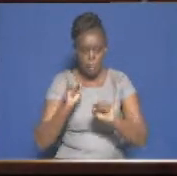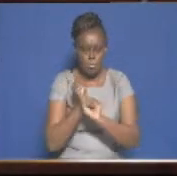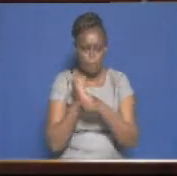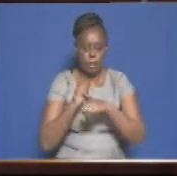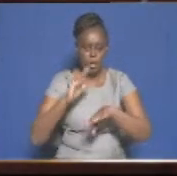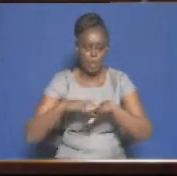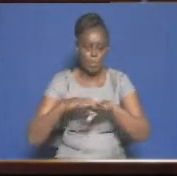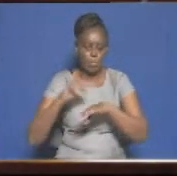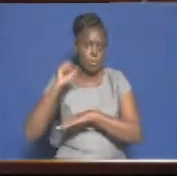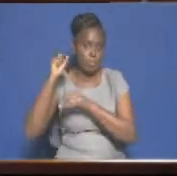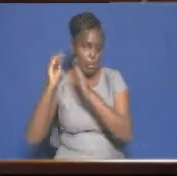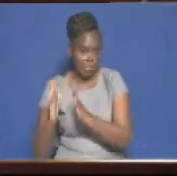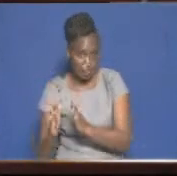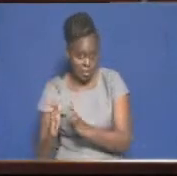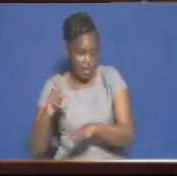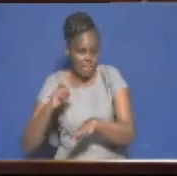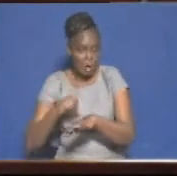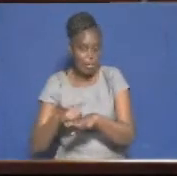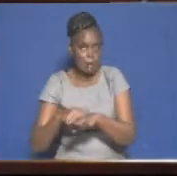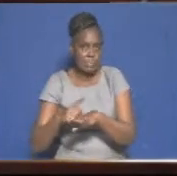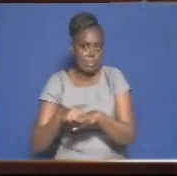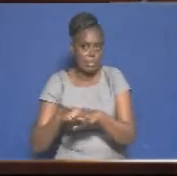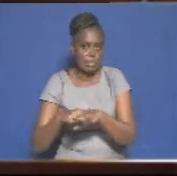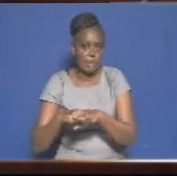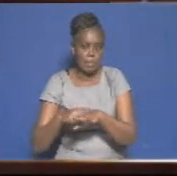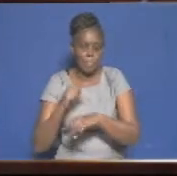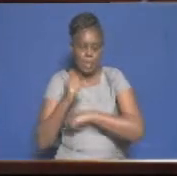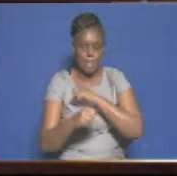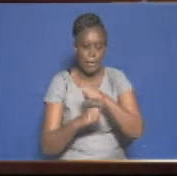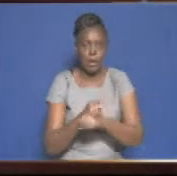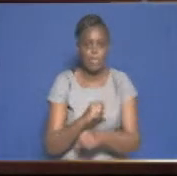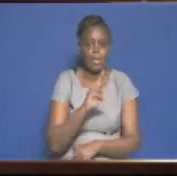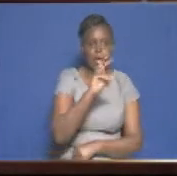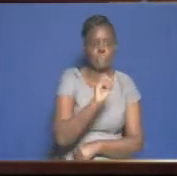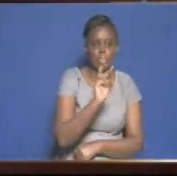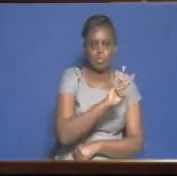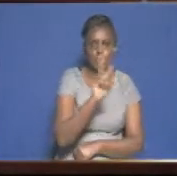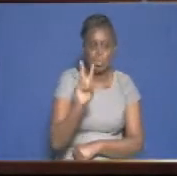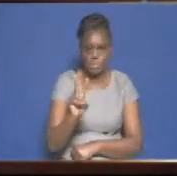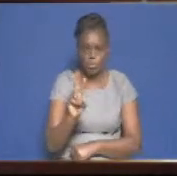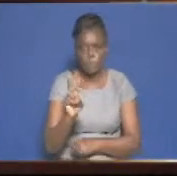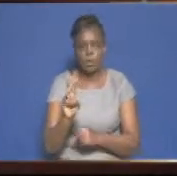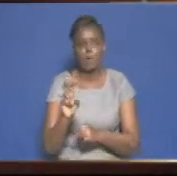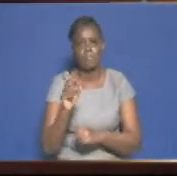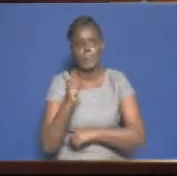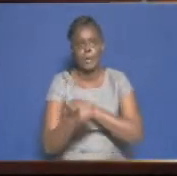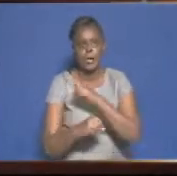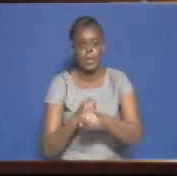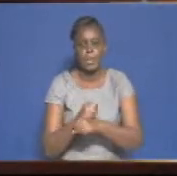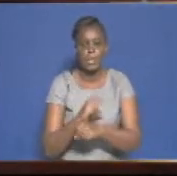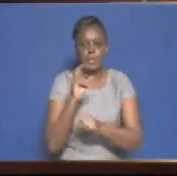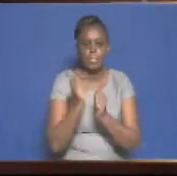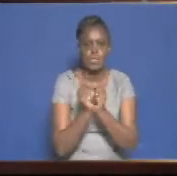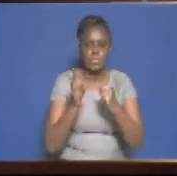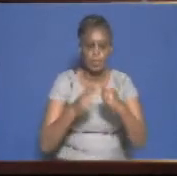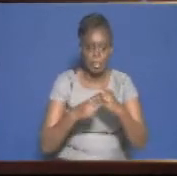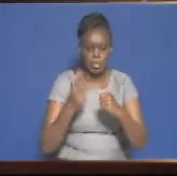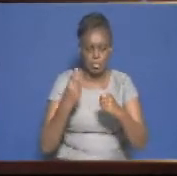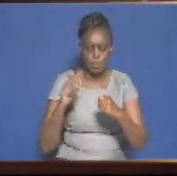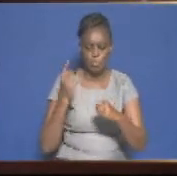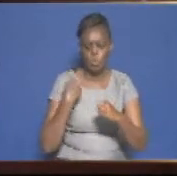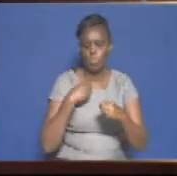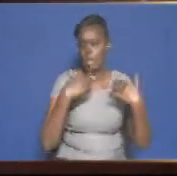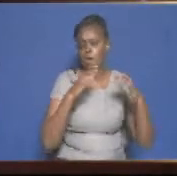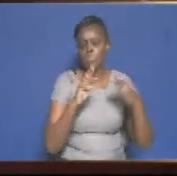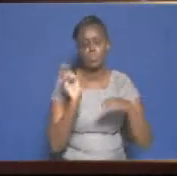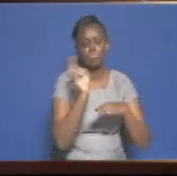during the period of running to 2022, running to 2017, when we were out looking for votes, I was